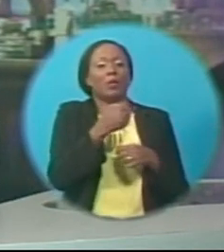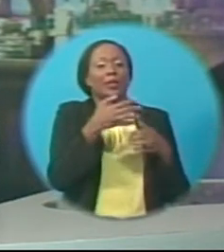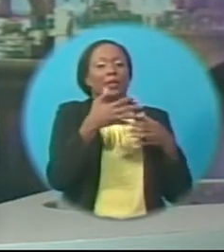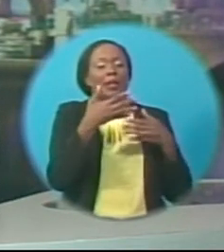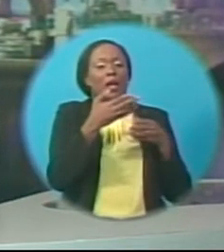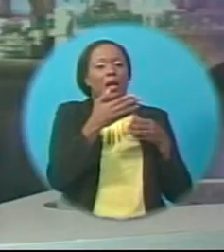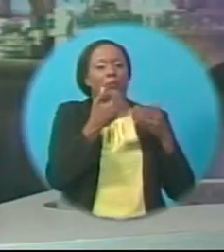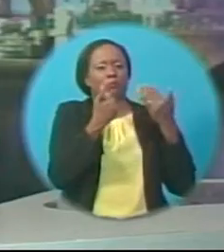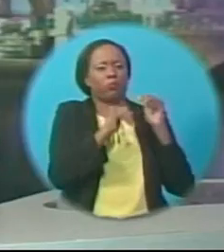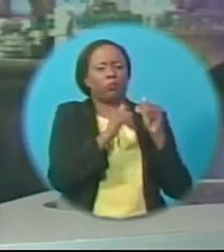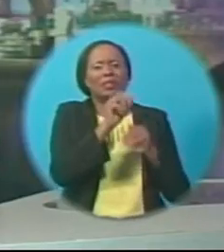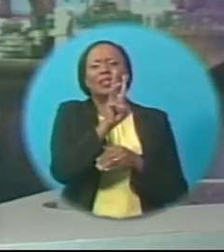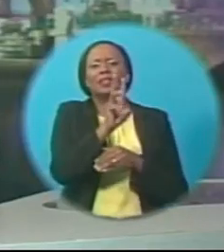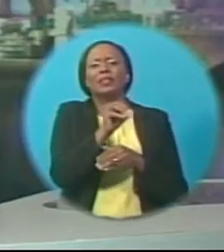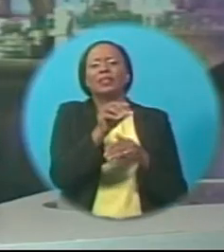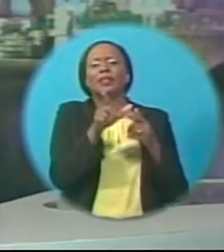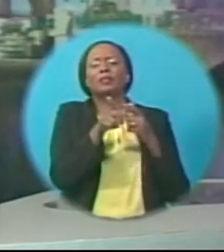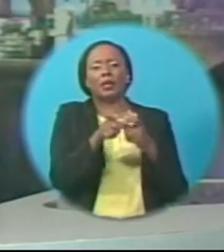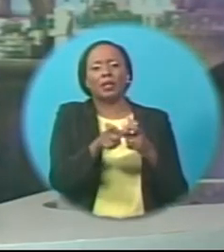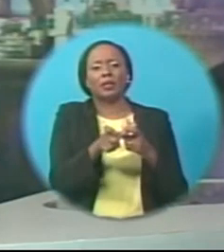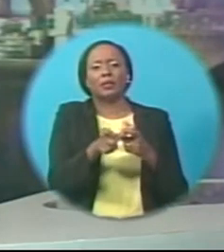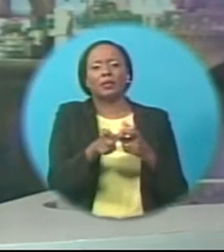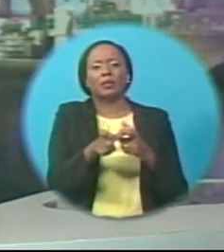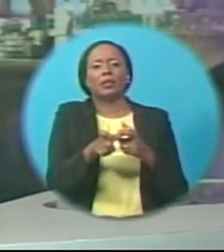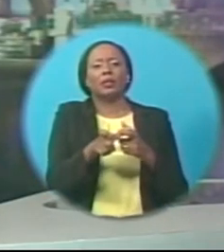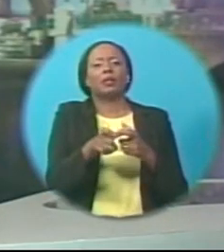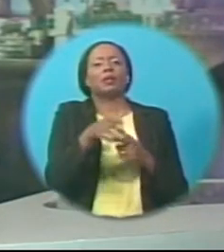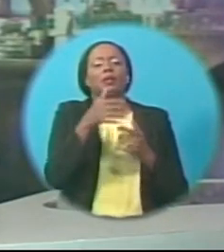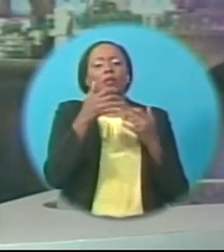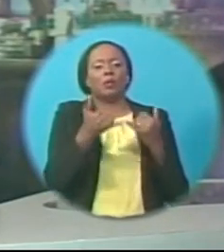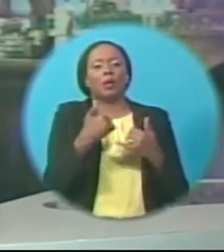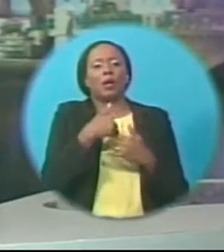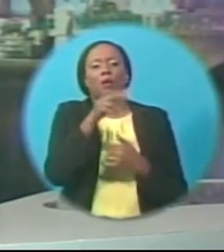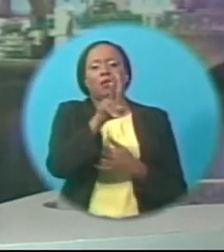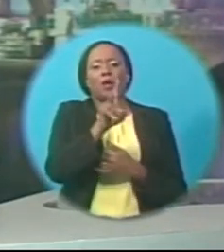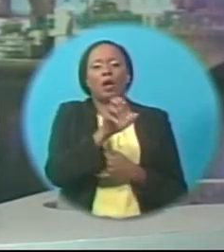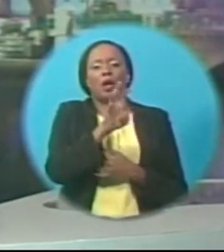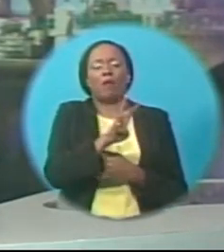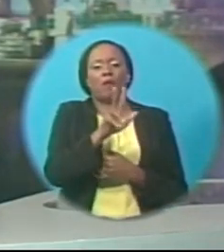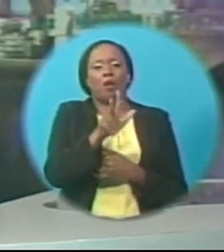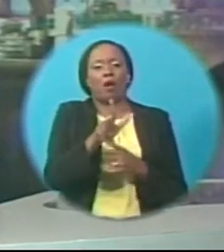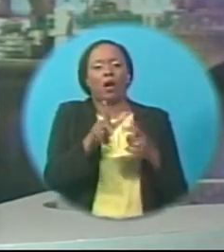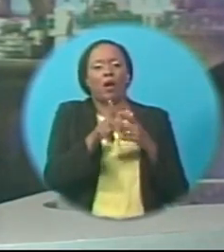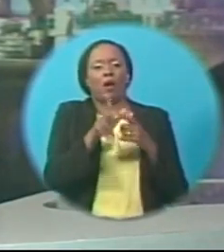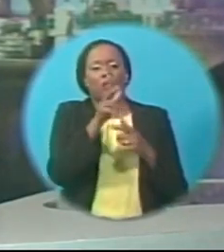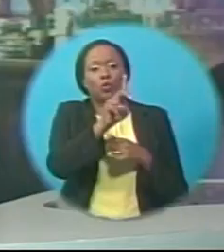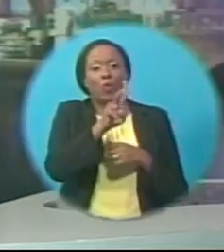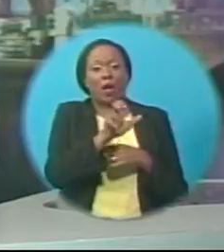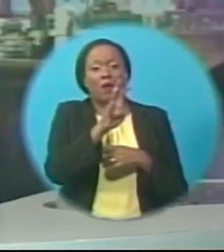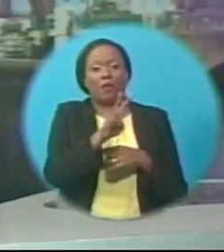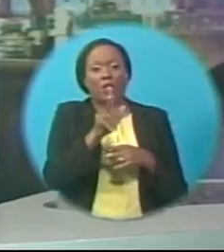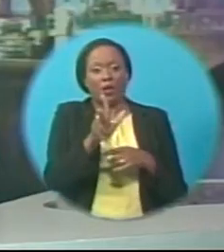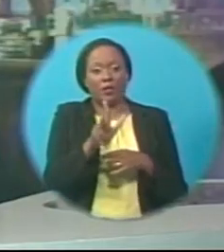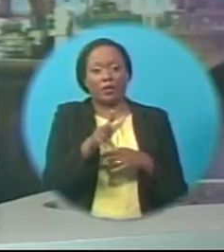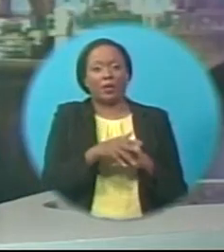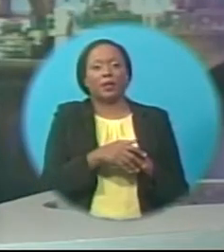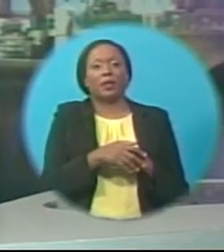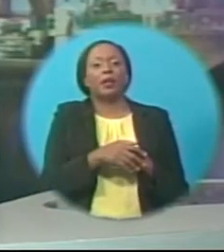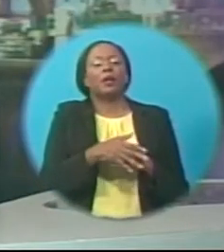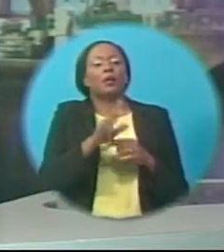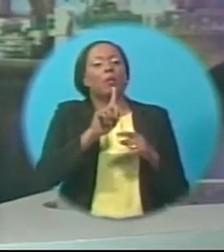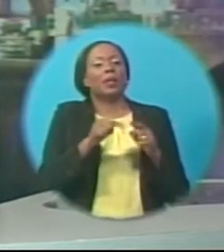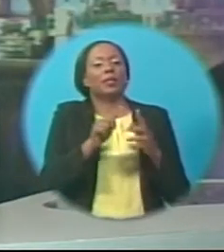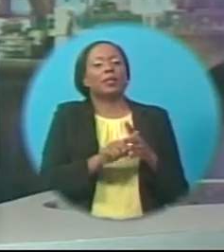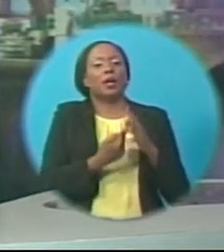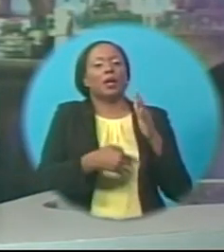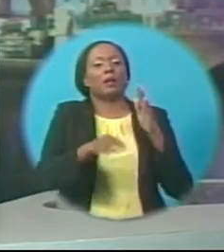be dismissed for 243 in their first innings and concede a lead of 75. Resuming on 183 for 4,